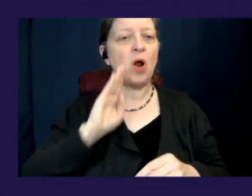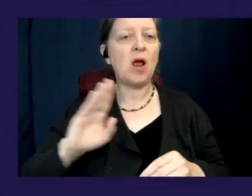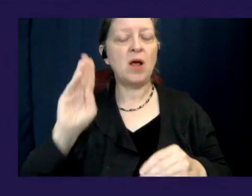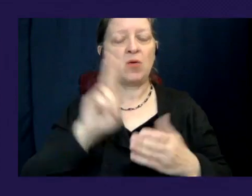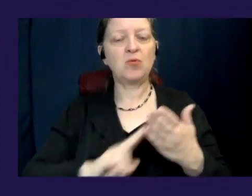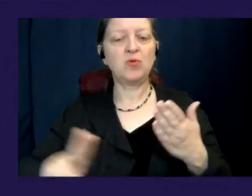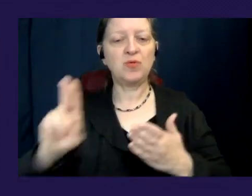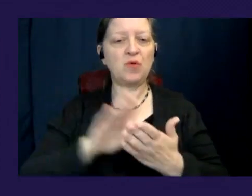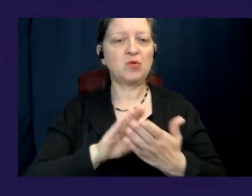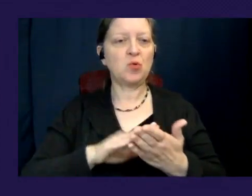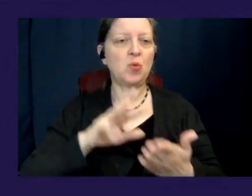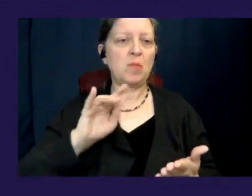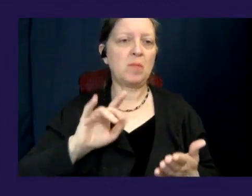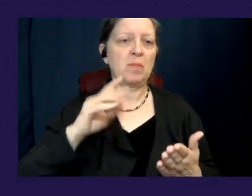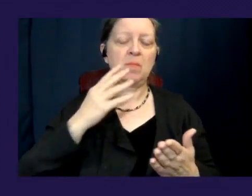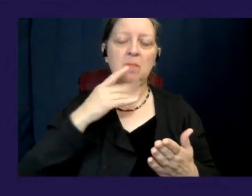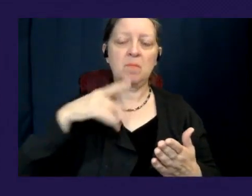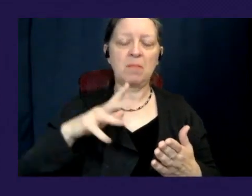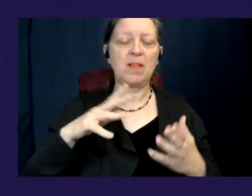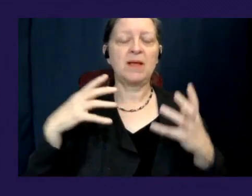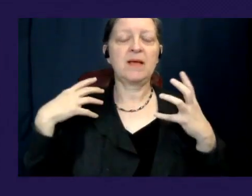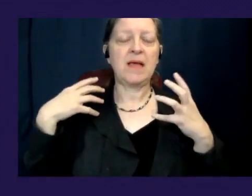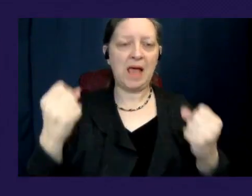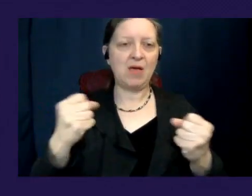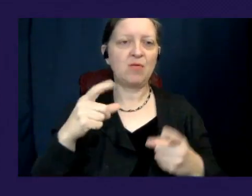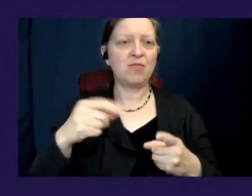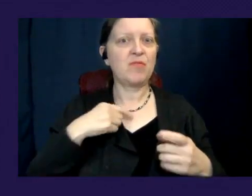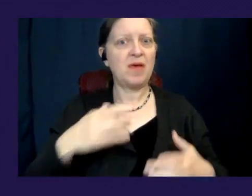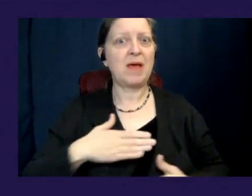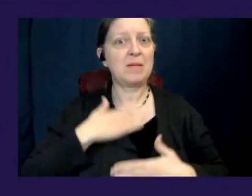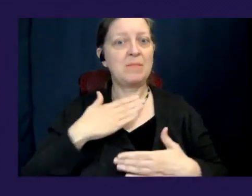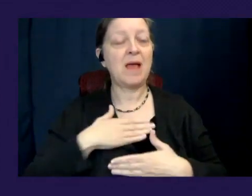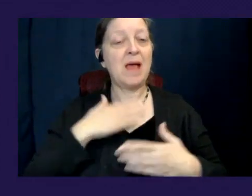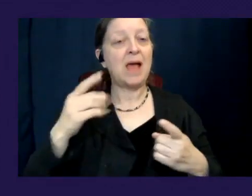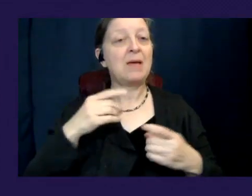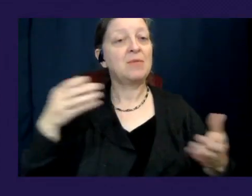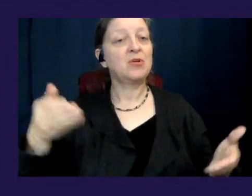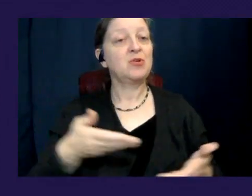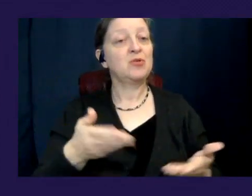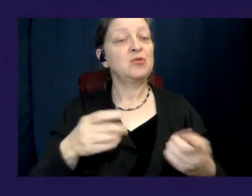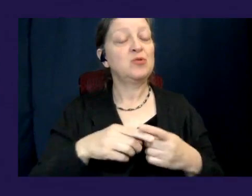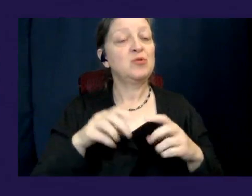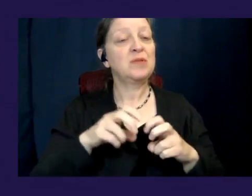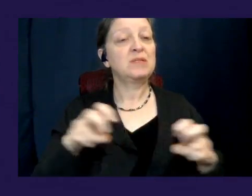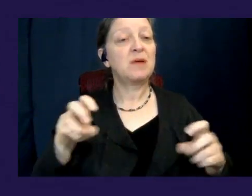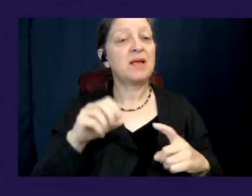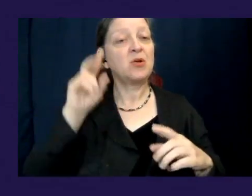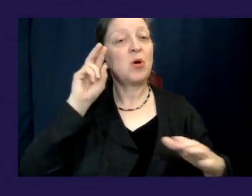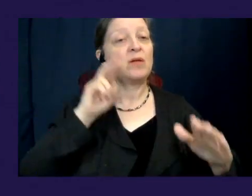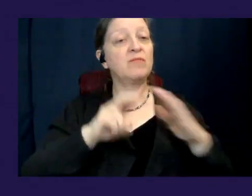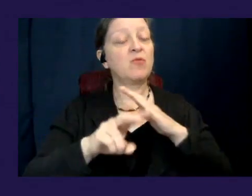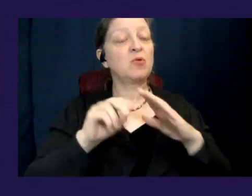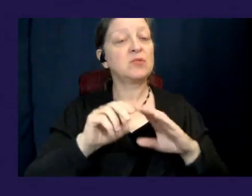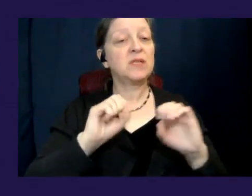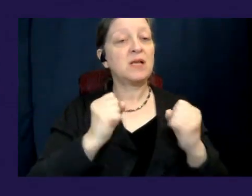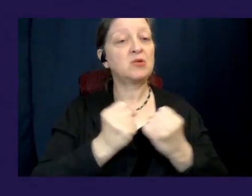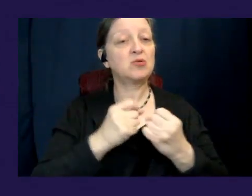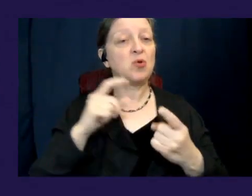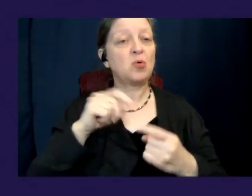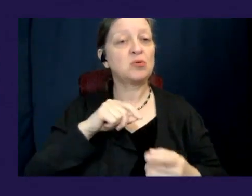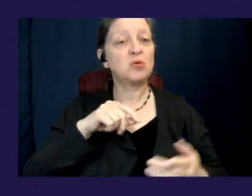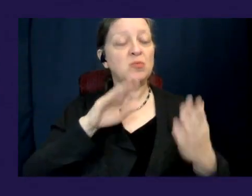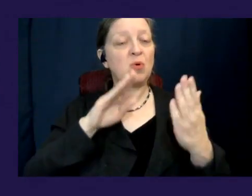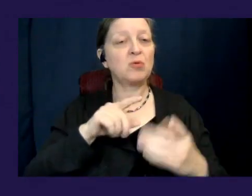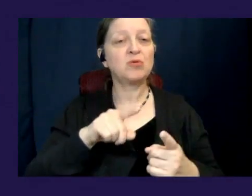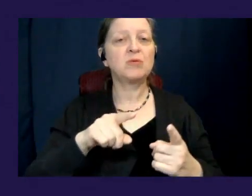I'm thrilled to be introducing you to this panel on forecasting and social listening approaches. You're going to be hearing from four very different perspectives of people